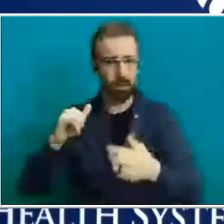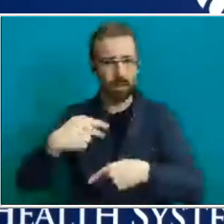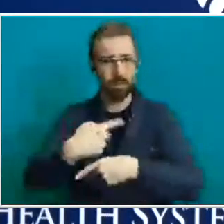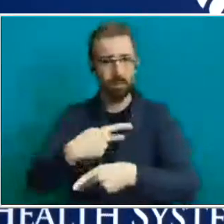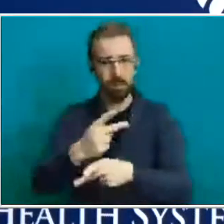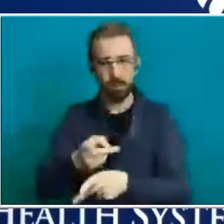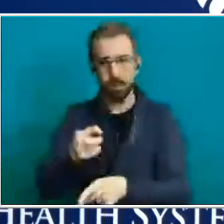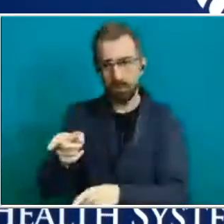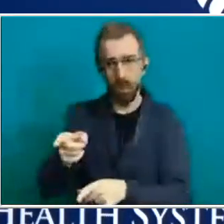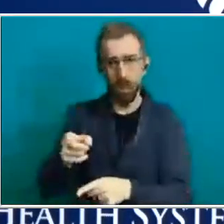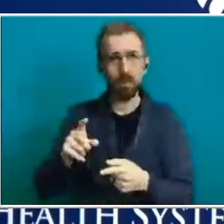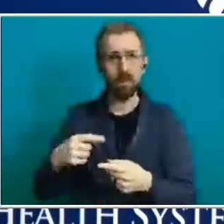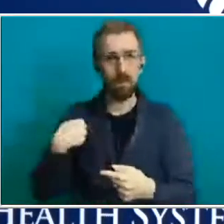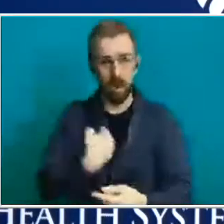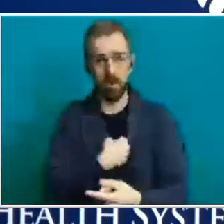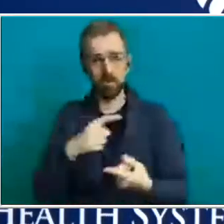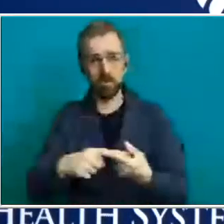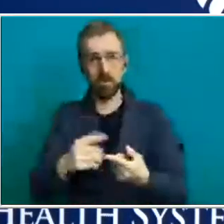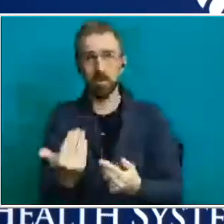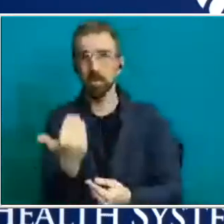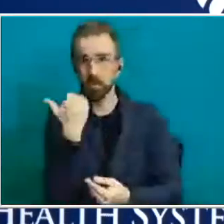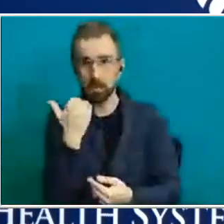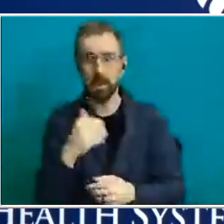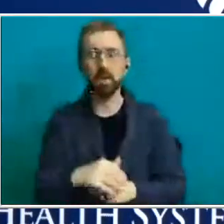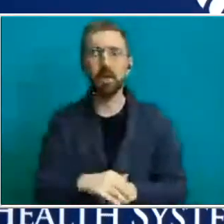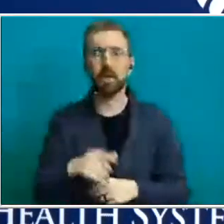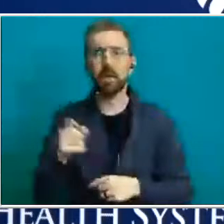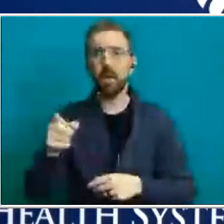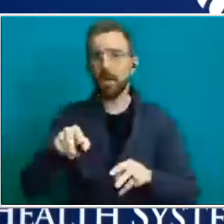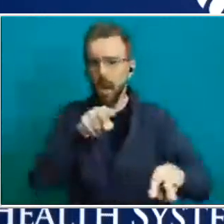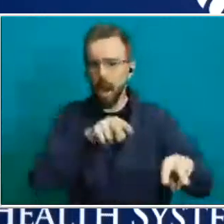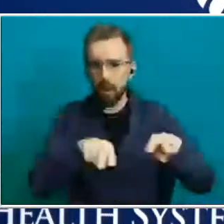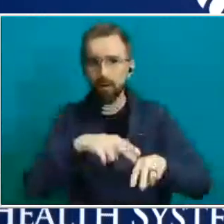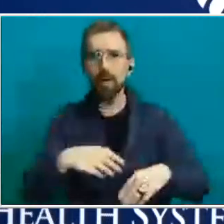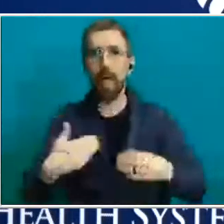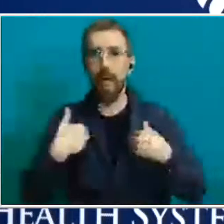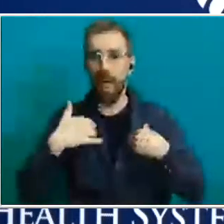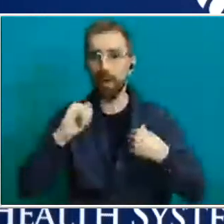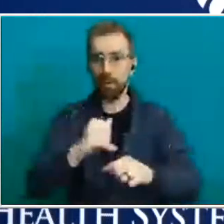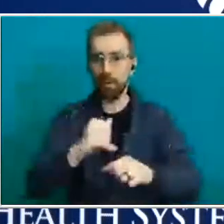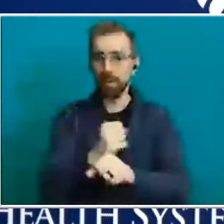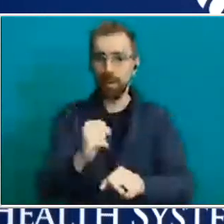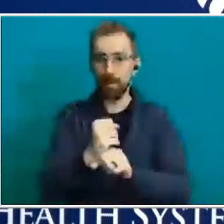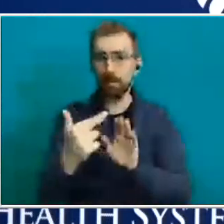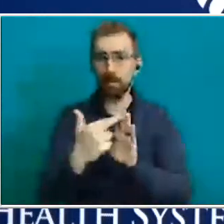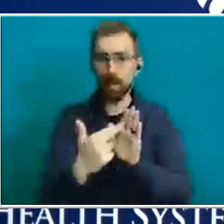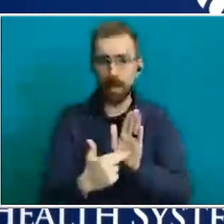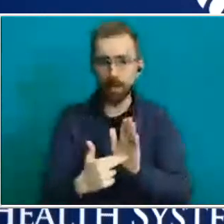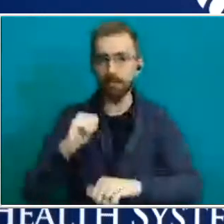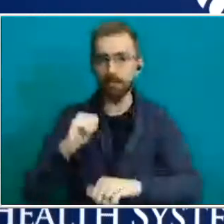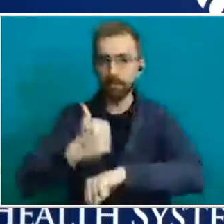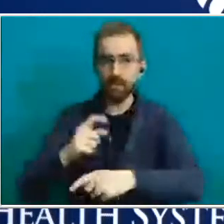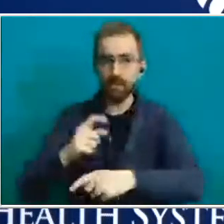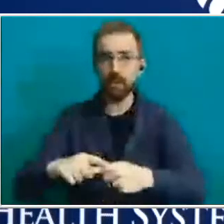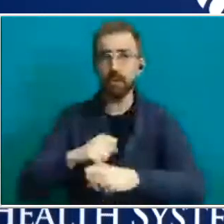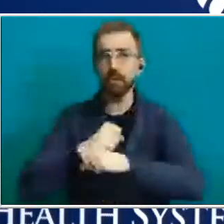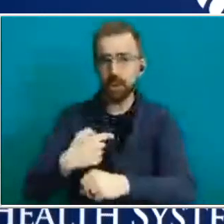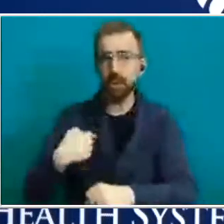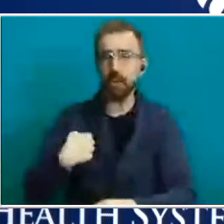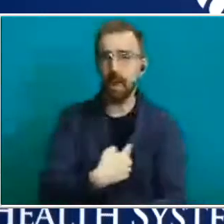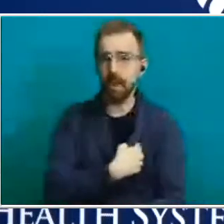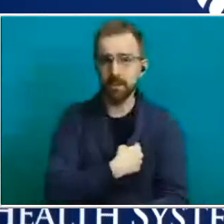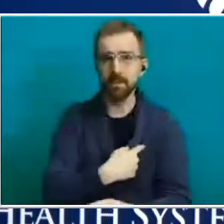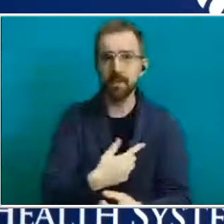consume are monitored and have those safety regulations in place to protect us once we